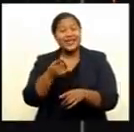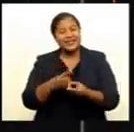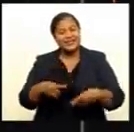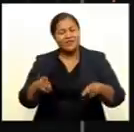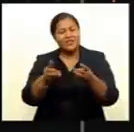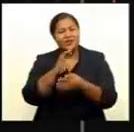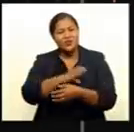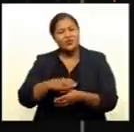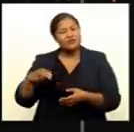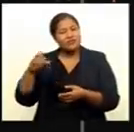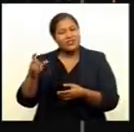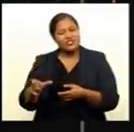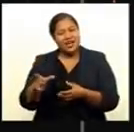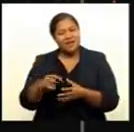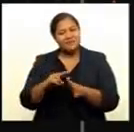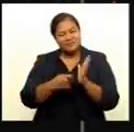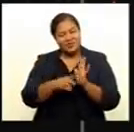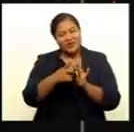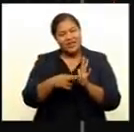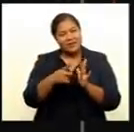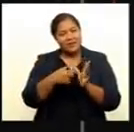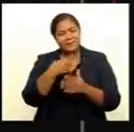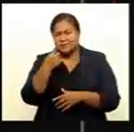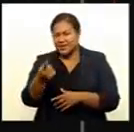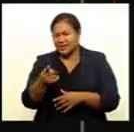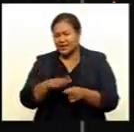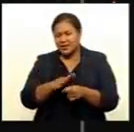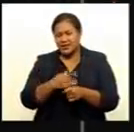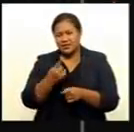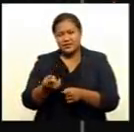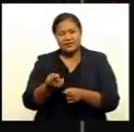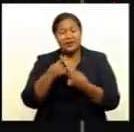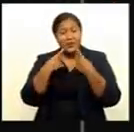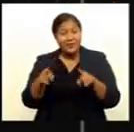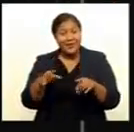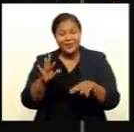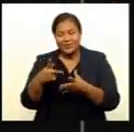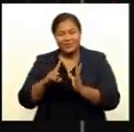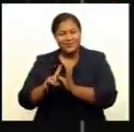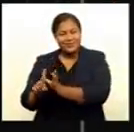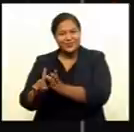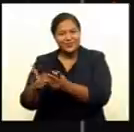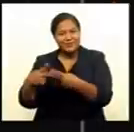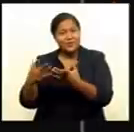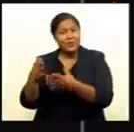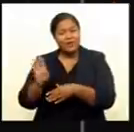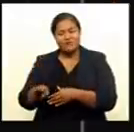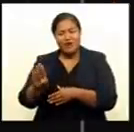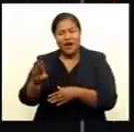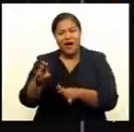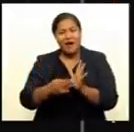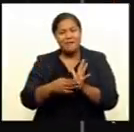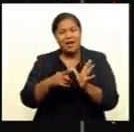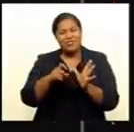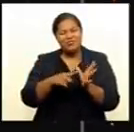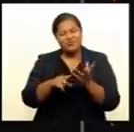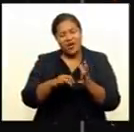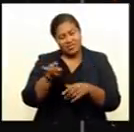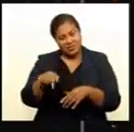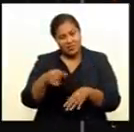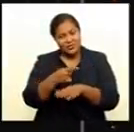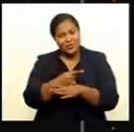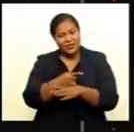Northern Urai Rainima. Rainima made the comment during a visit to the quarantine facilities in Bua and Maduata earlier this week,